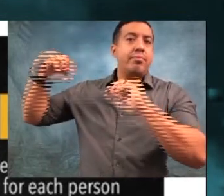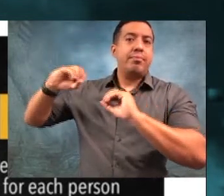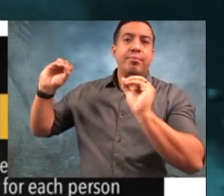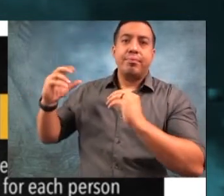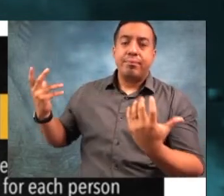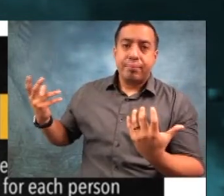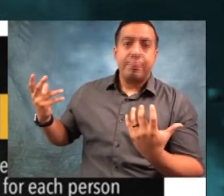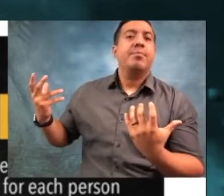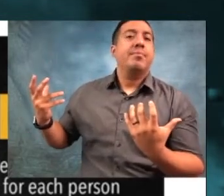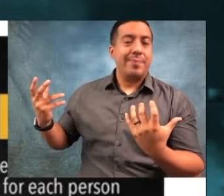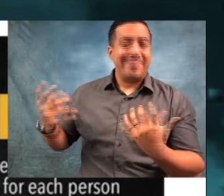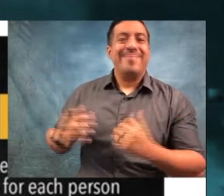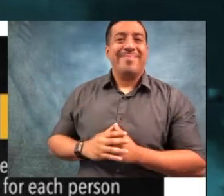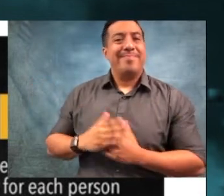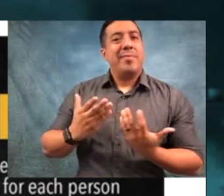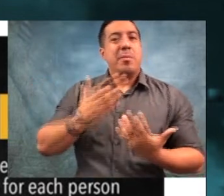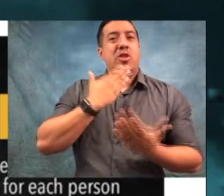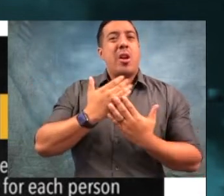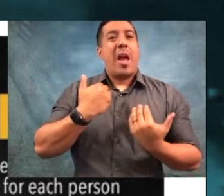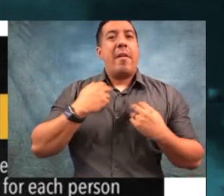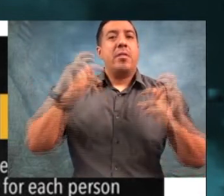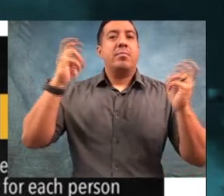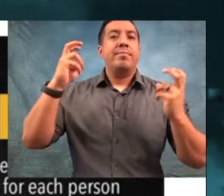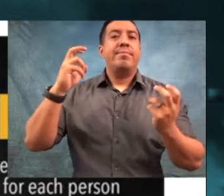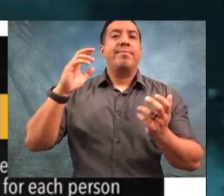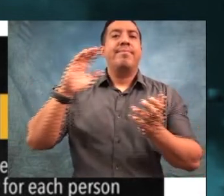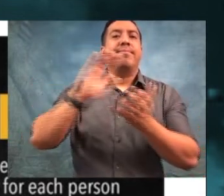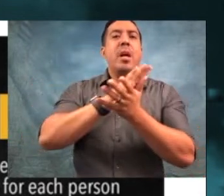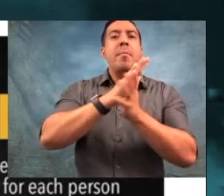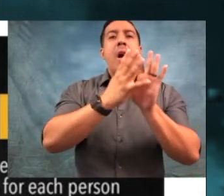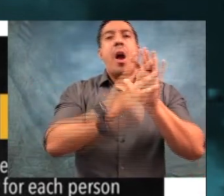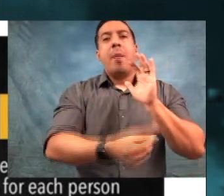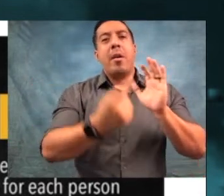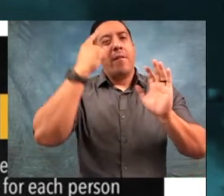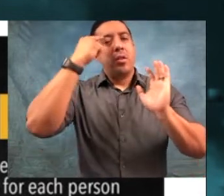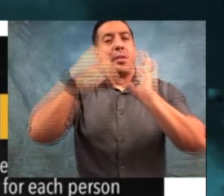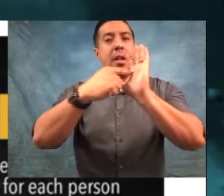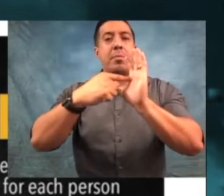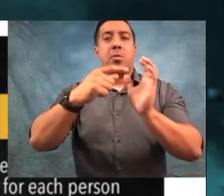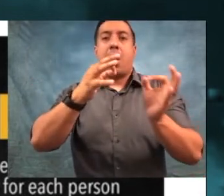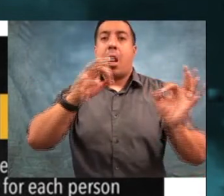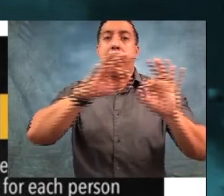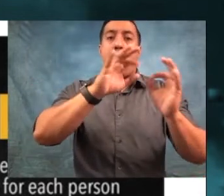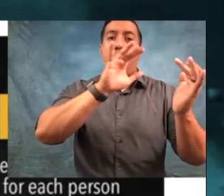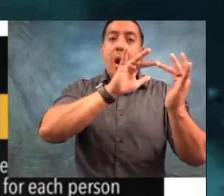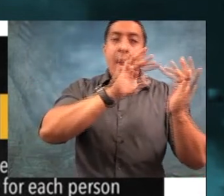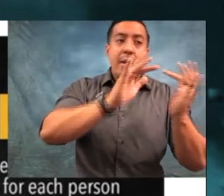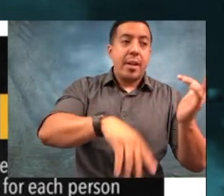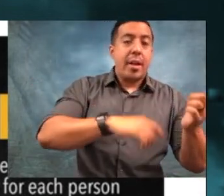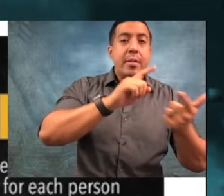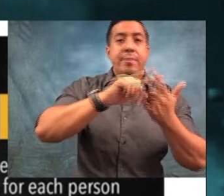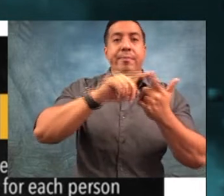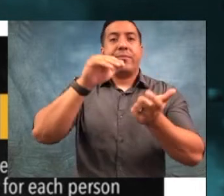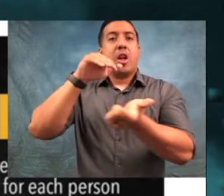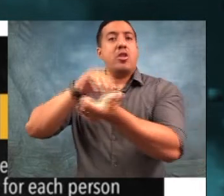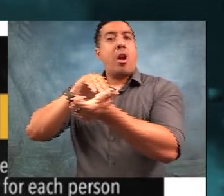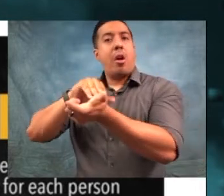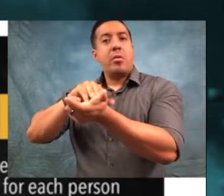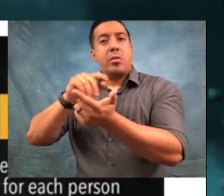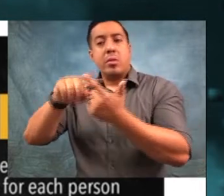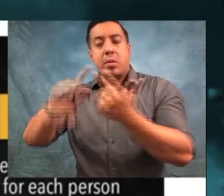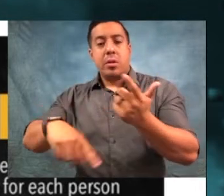electricity. So it's good to have paper copies of things like critical